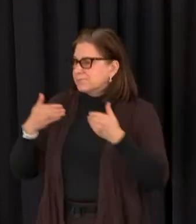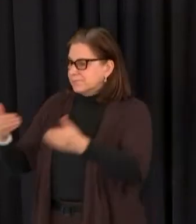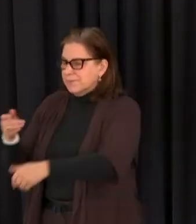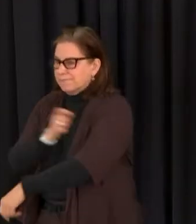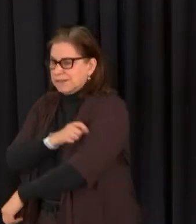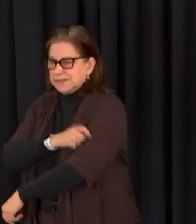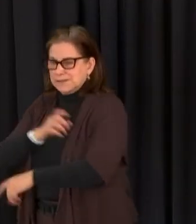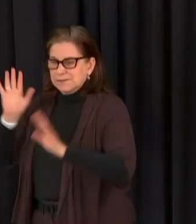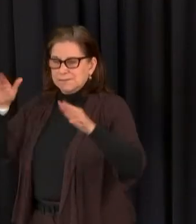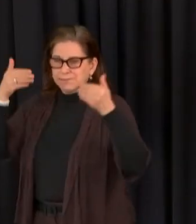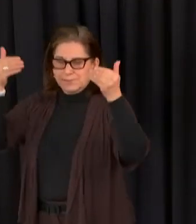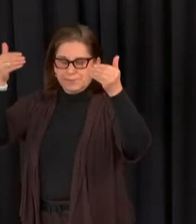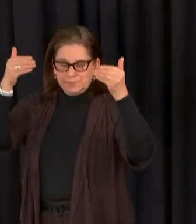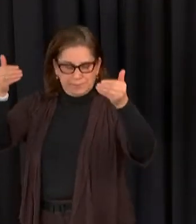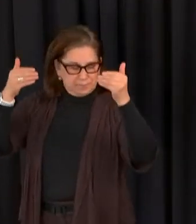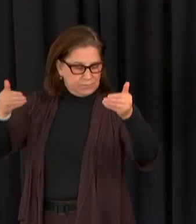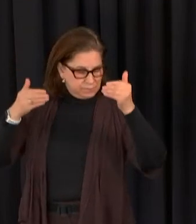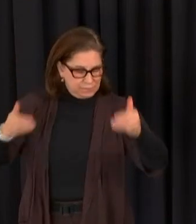Yes, ma'am.